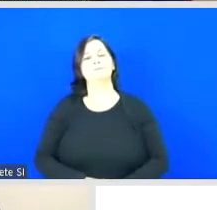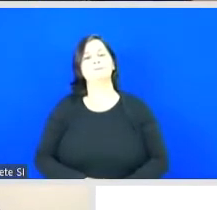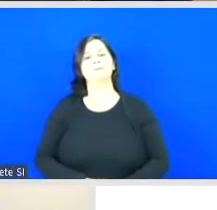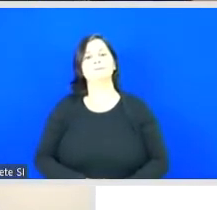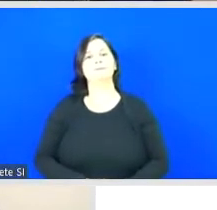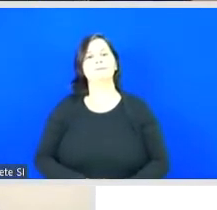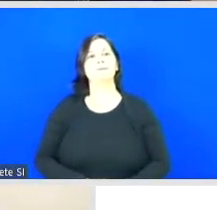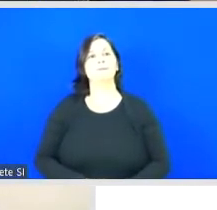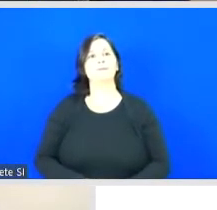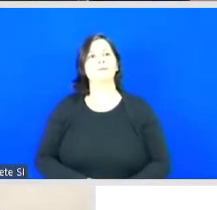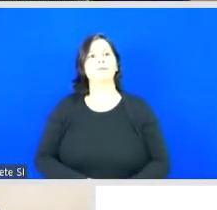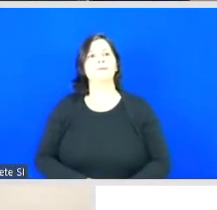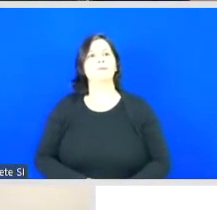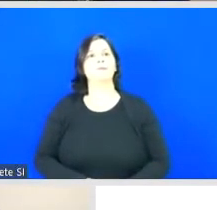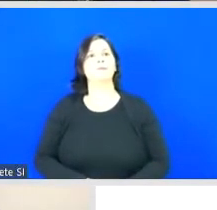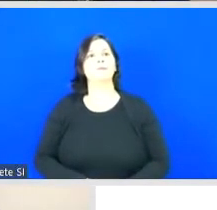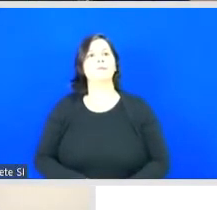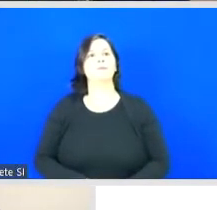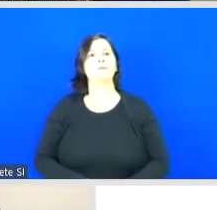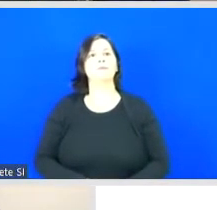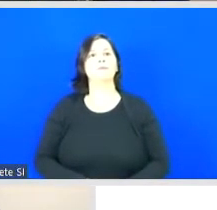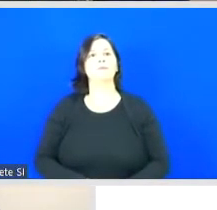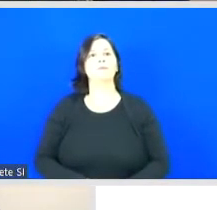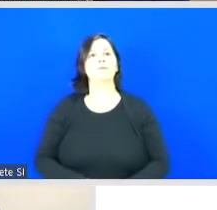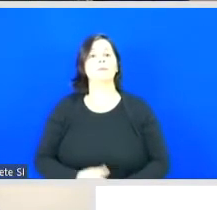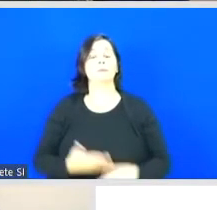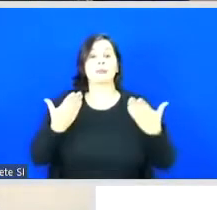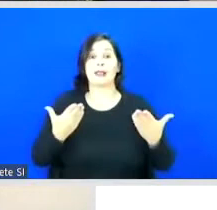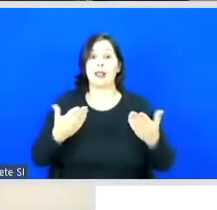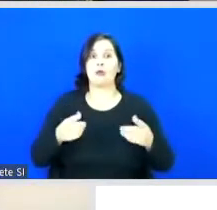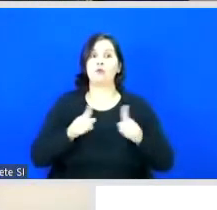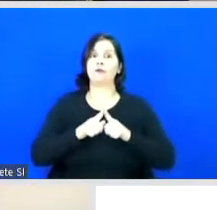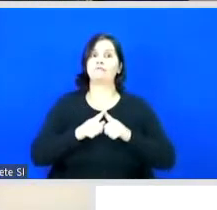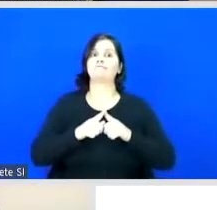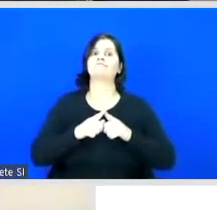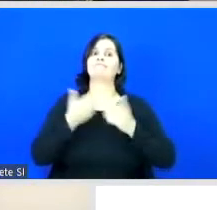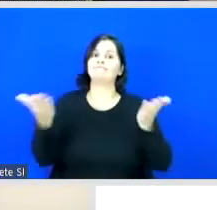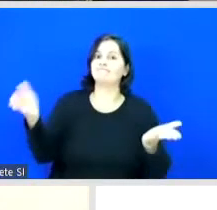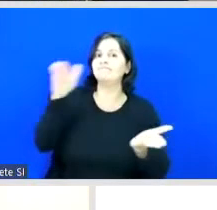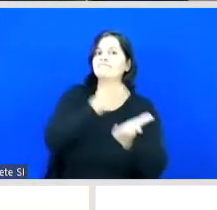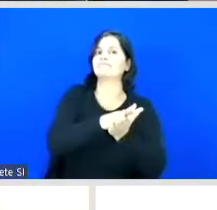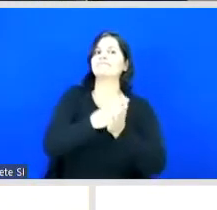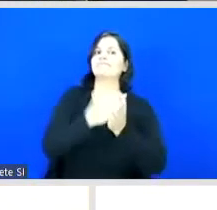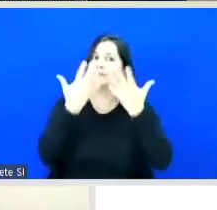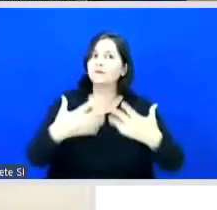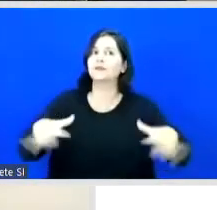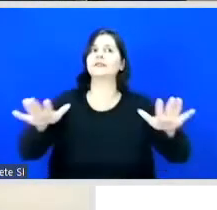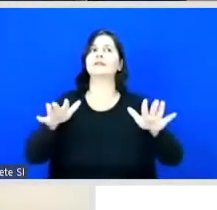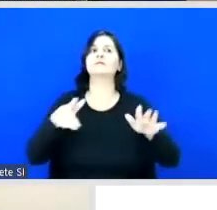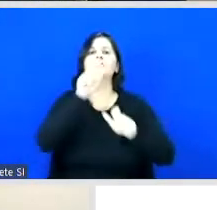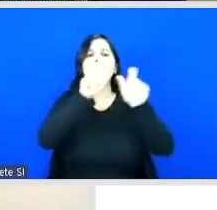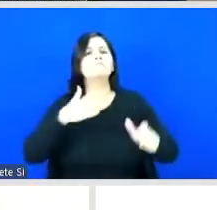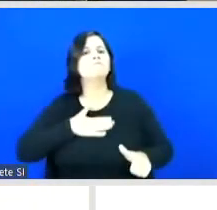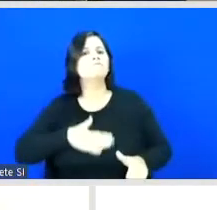some closing remarks by Sweden's Secretary of State for International Development,